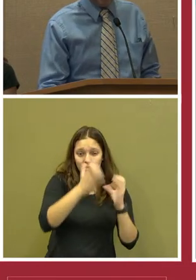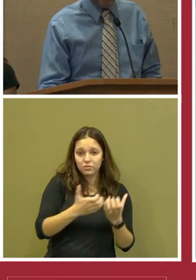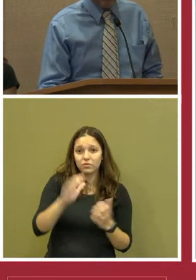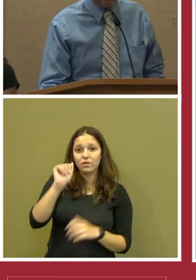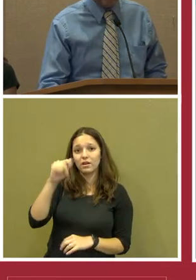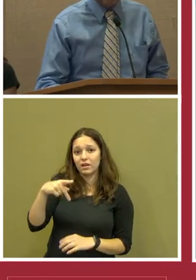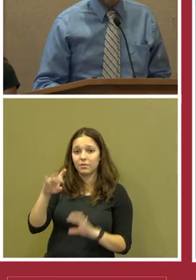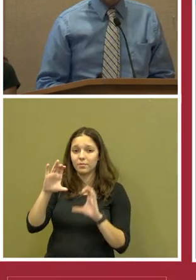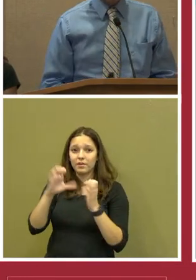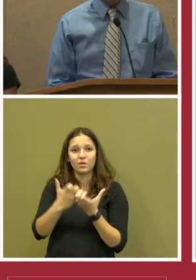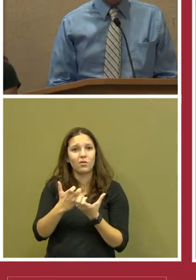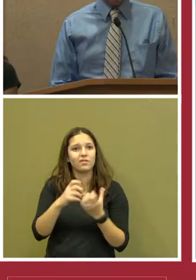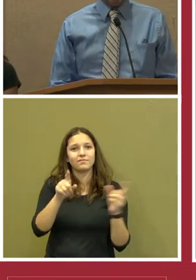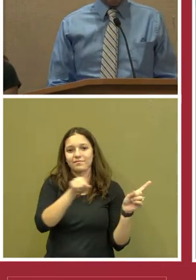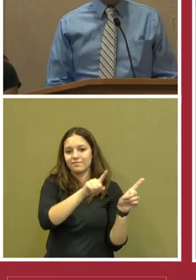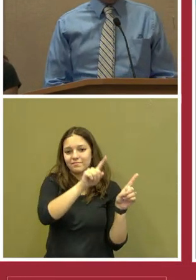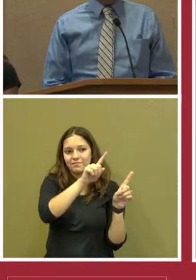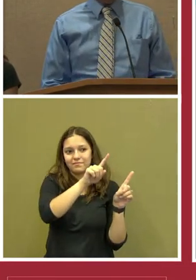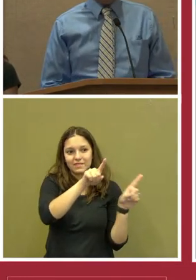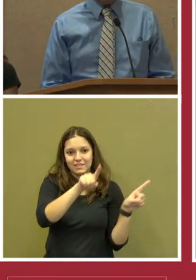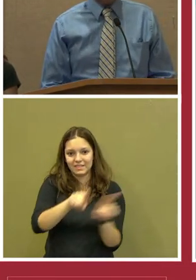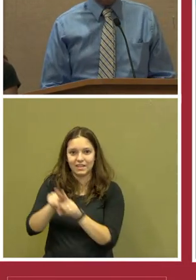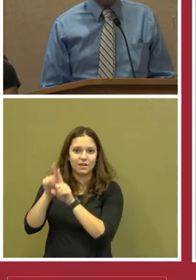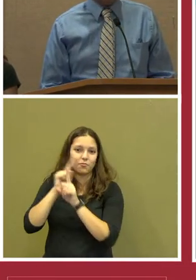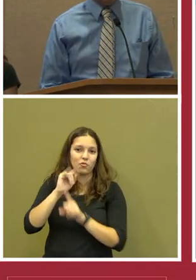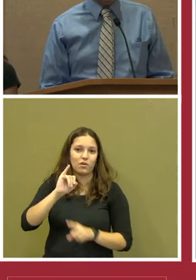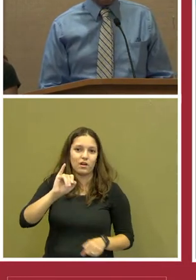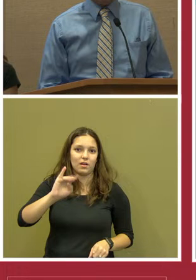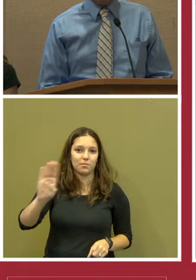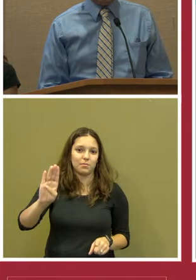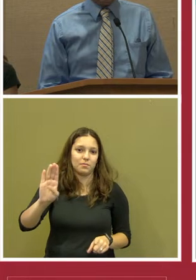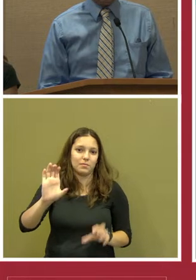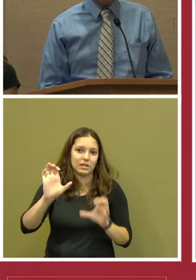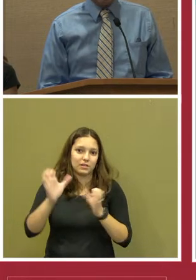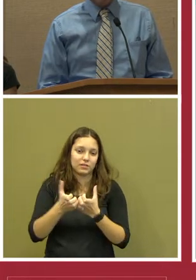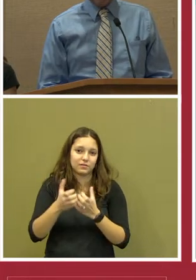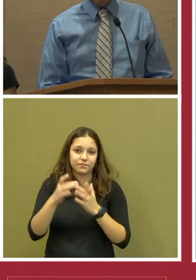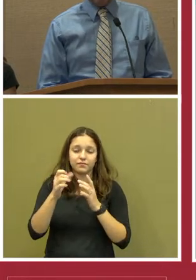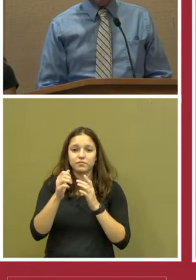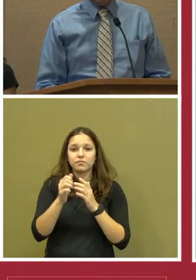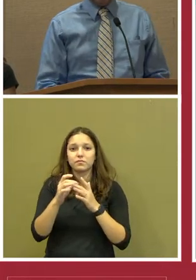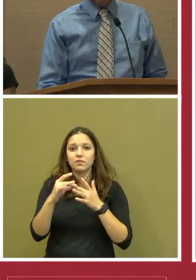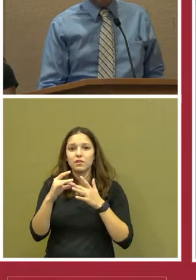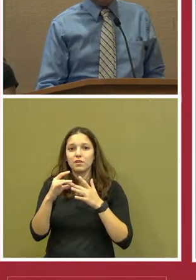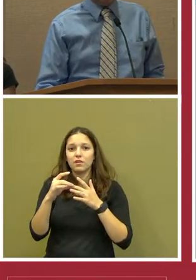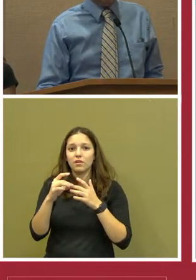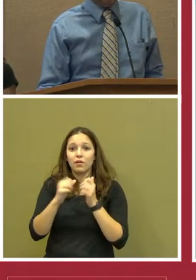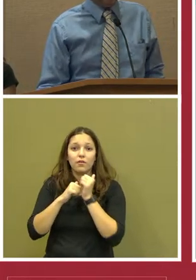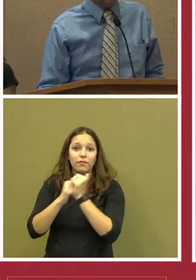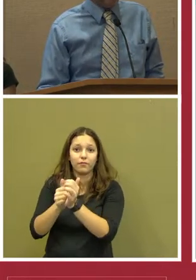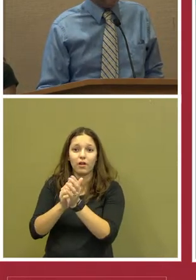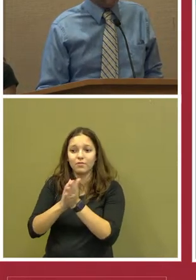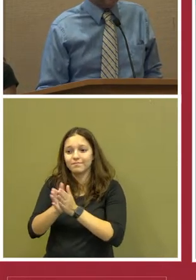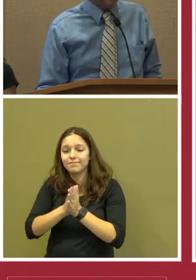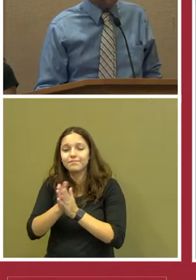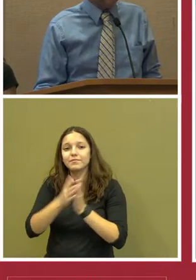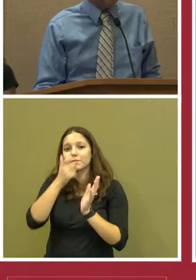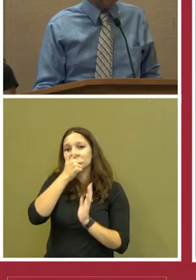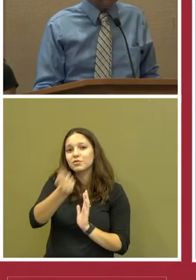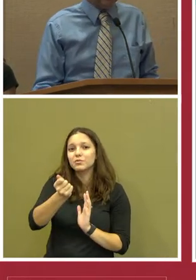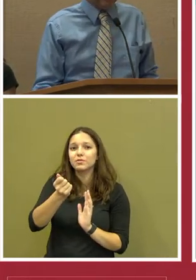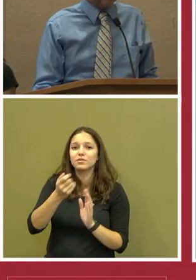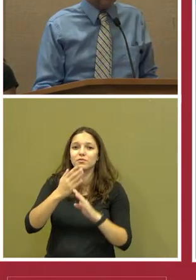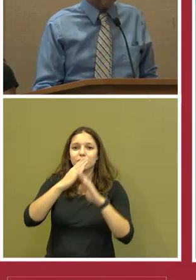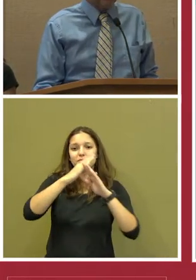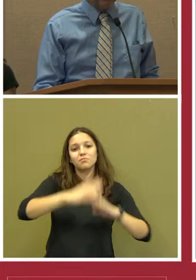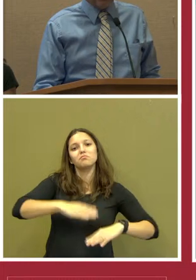with an IB course. So if you want to follow your passion, follow your interest, we try to remove as many barriers as we can, allow